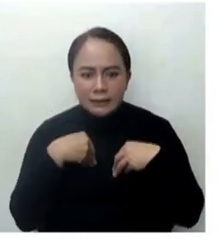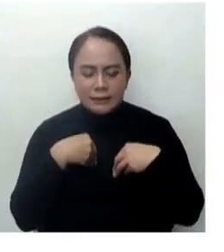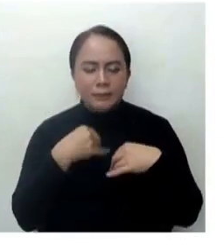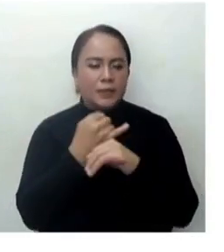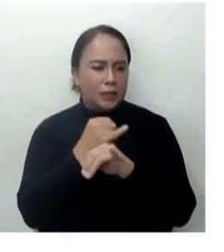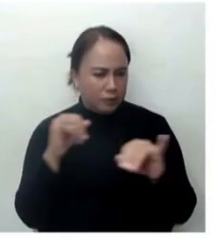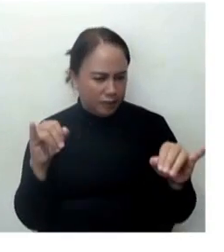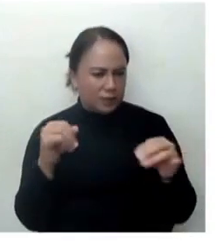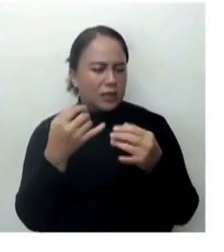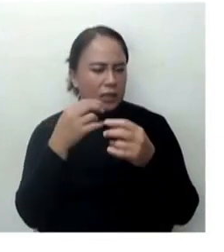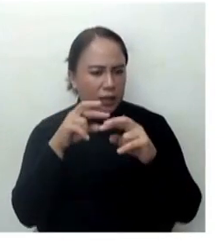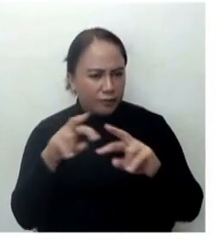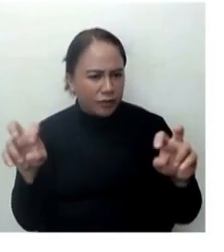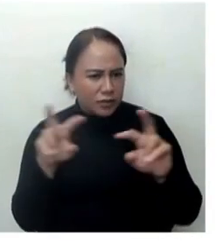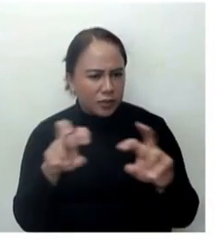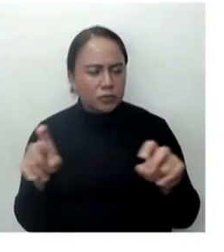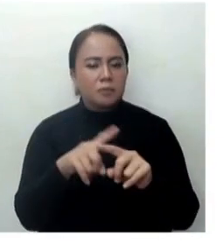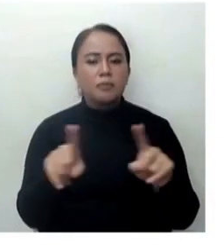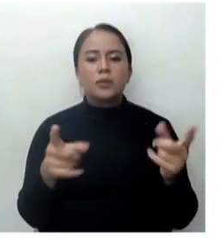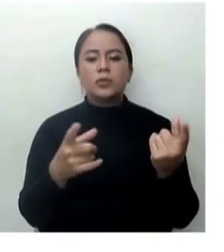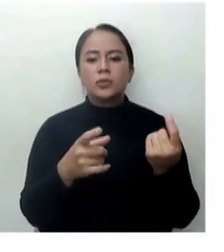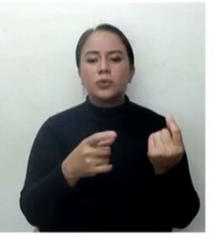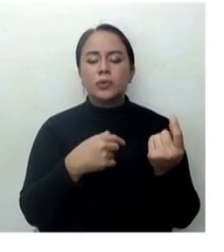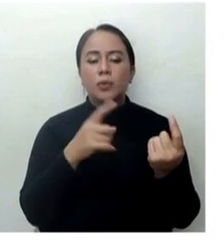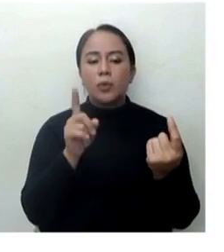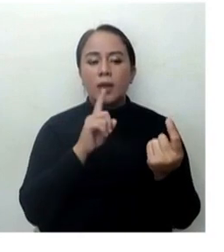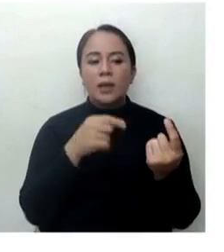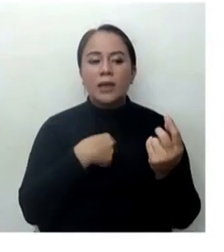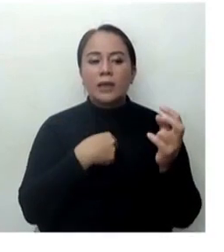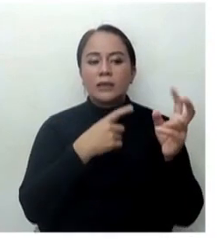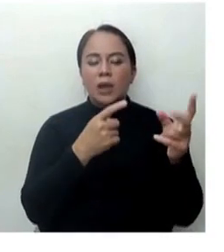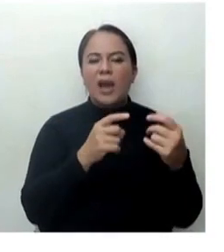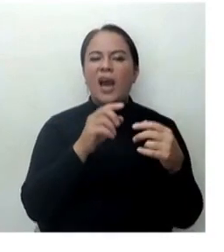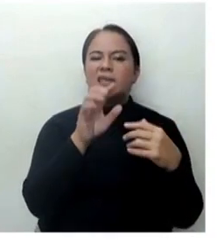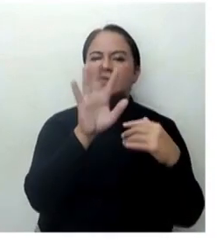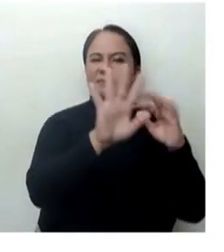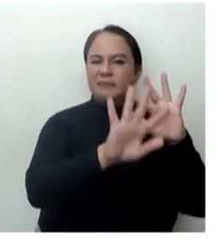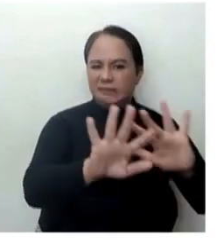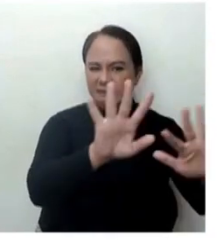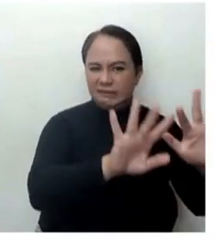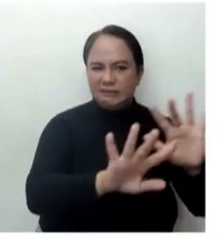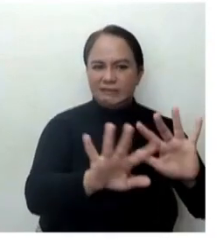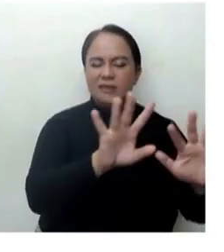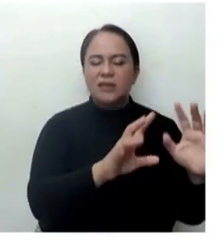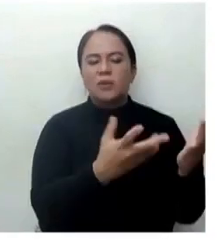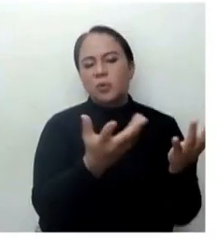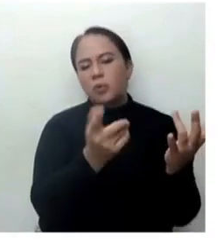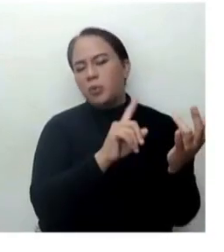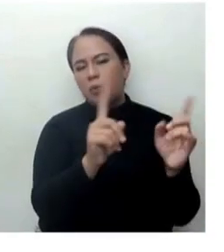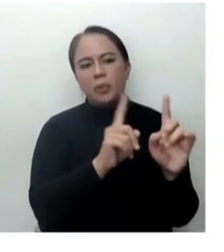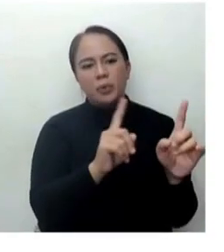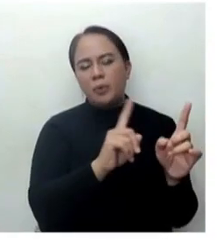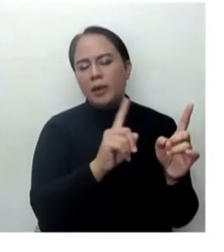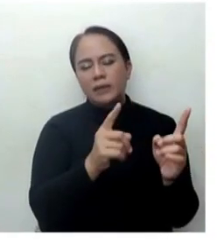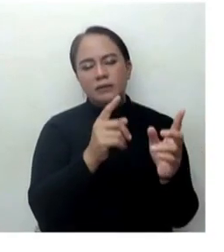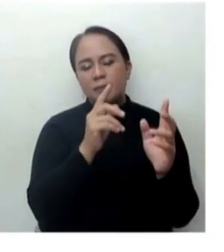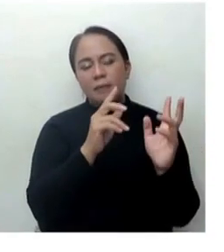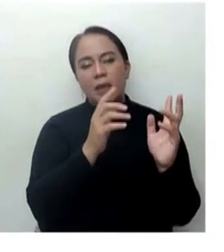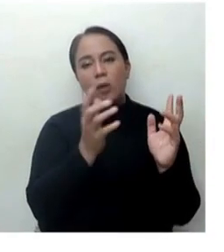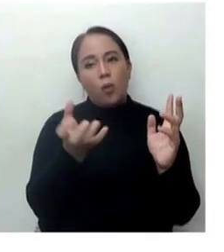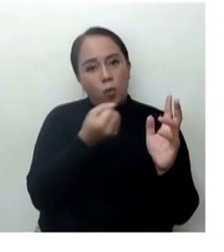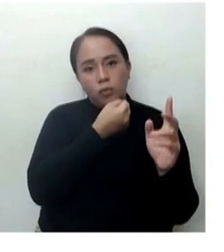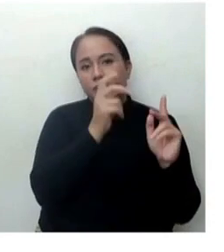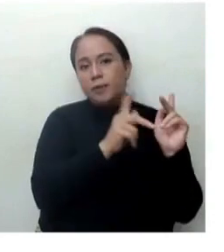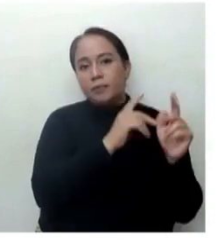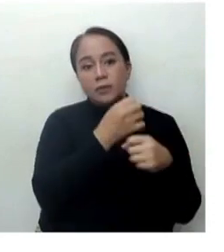independent investigation, but rather appears to be covering up the mess that their people have